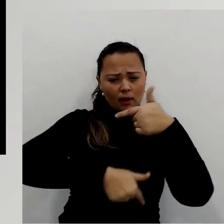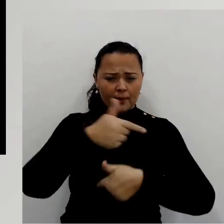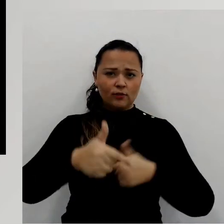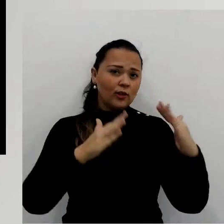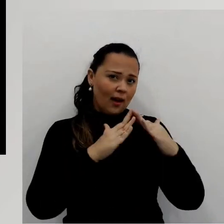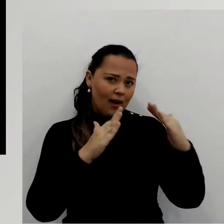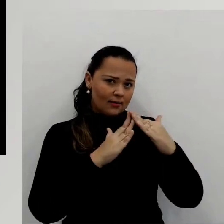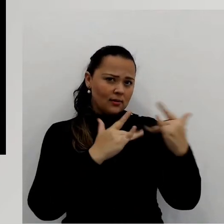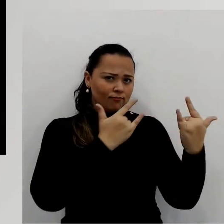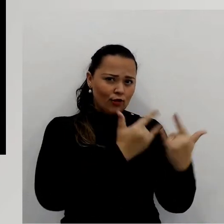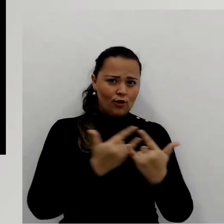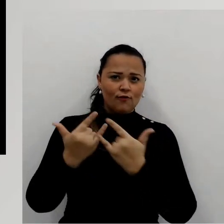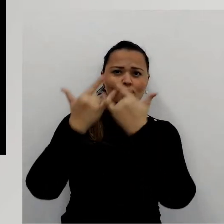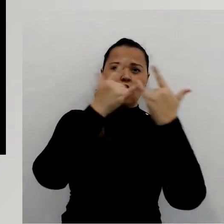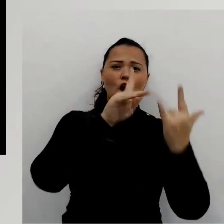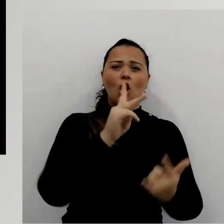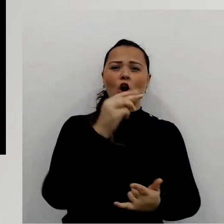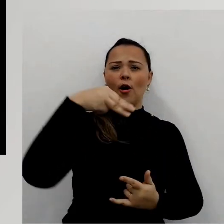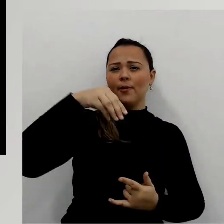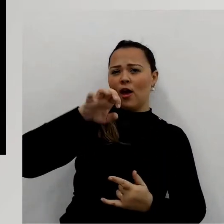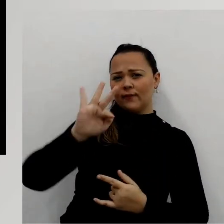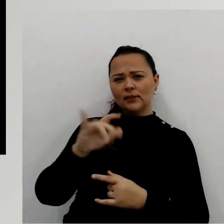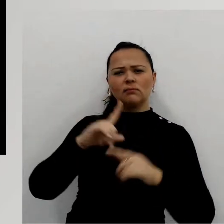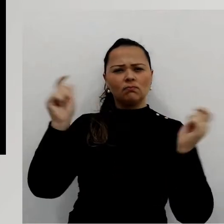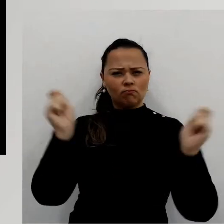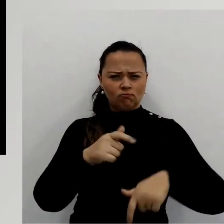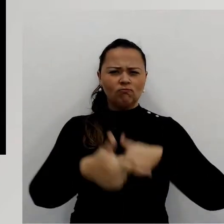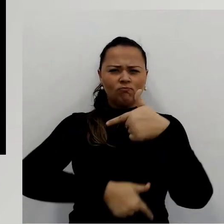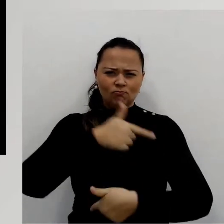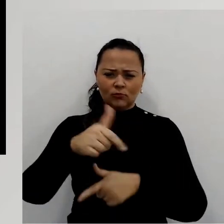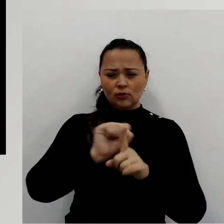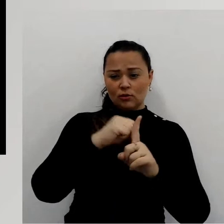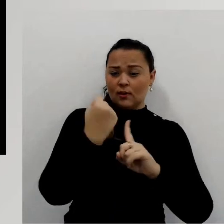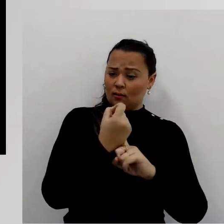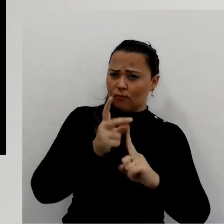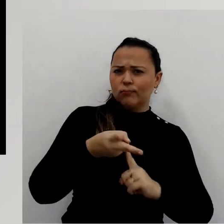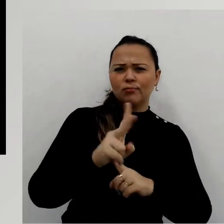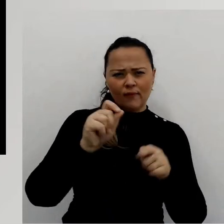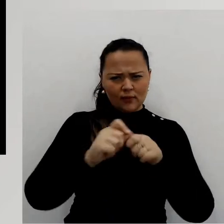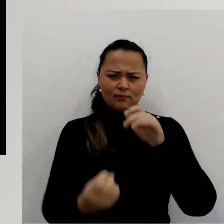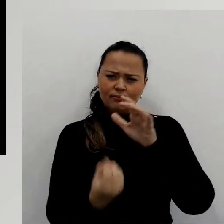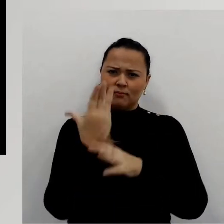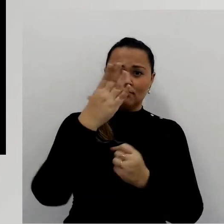and continues to do so. Now we're in the social media area,